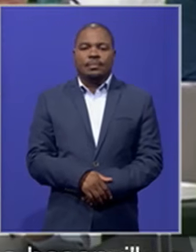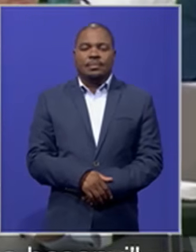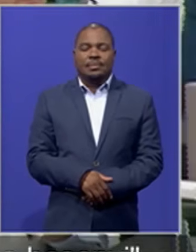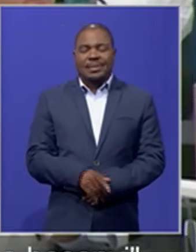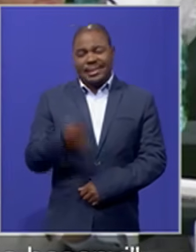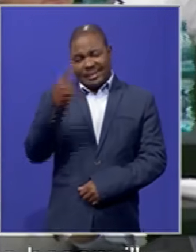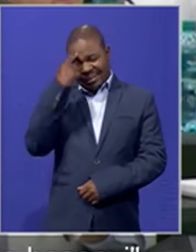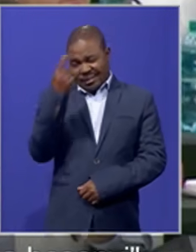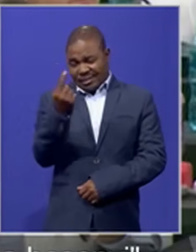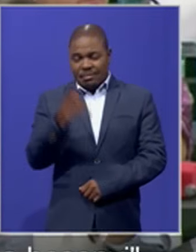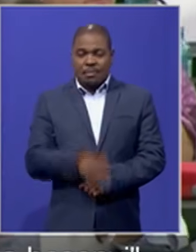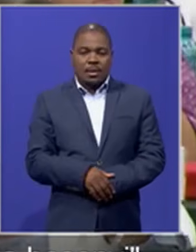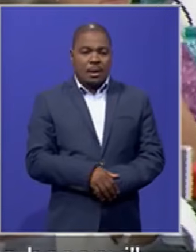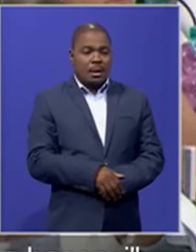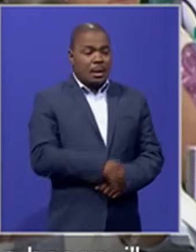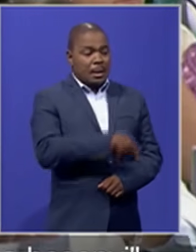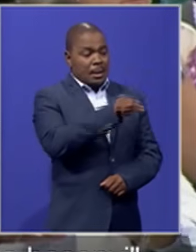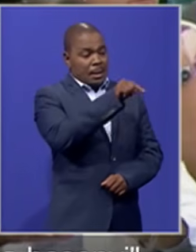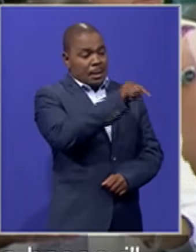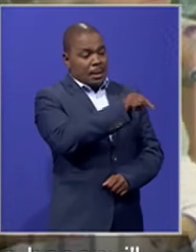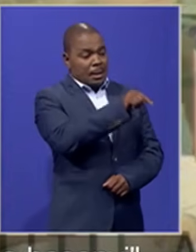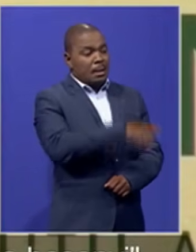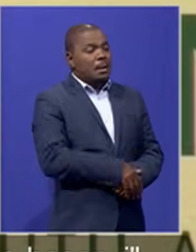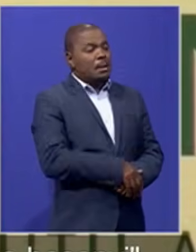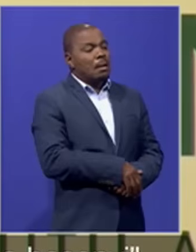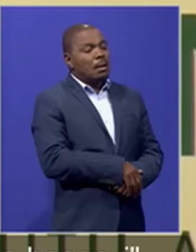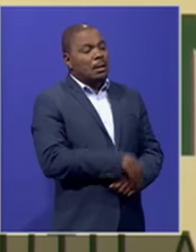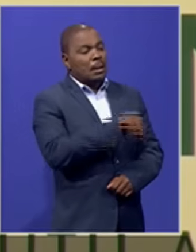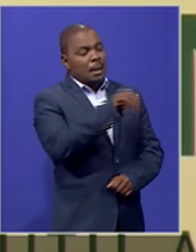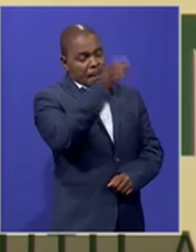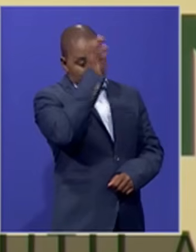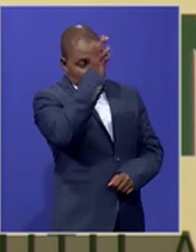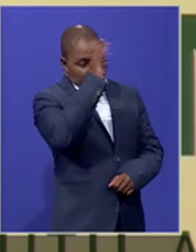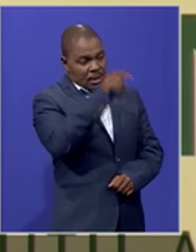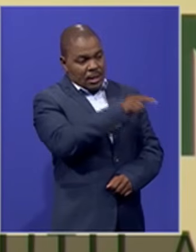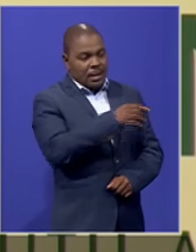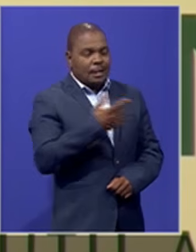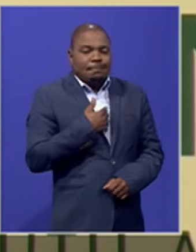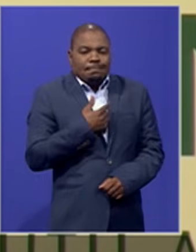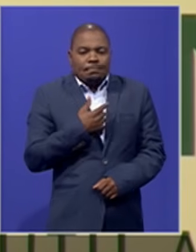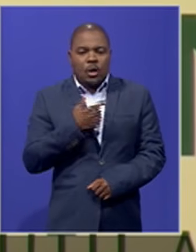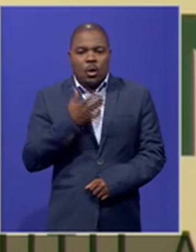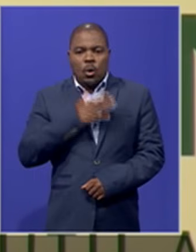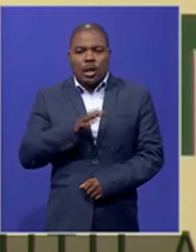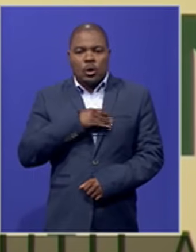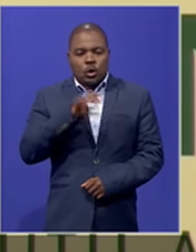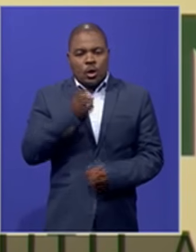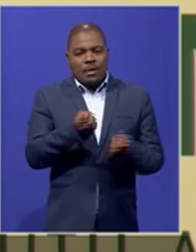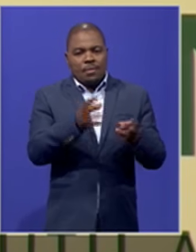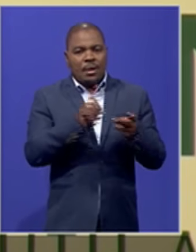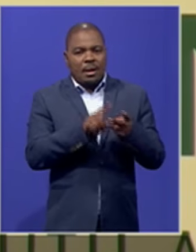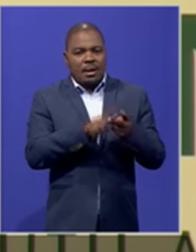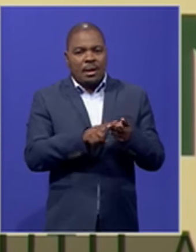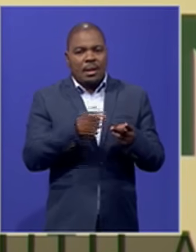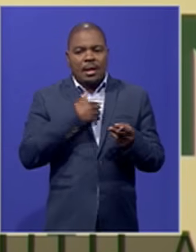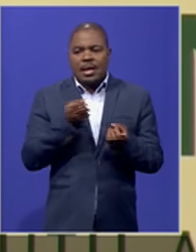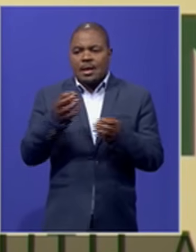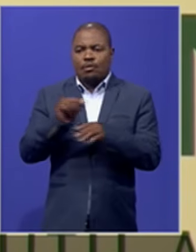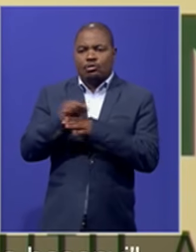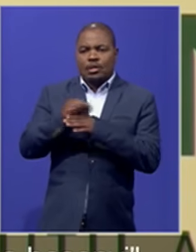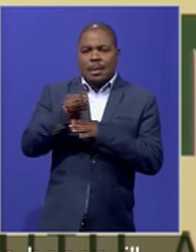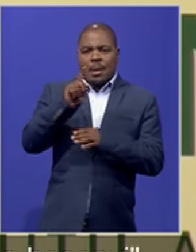Imagine SAPS pleading for dogs to be donated while failing to even properly feed police members sent for canine training at